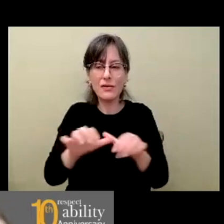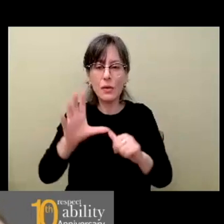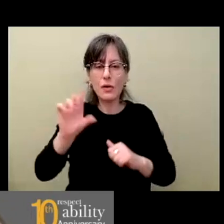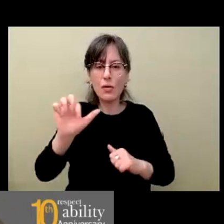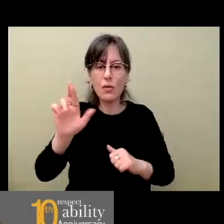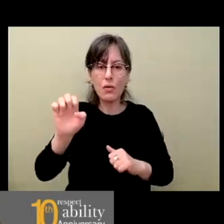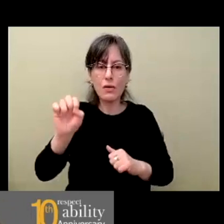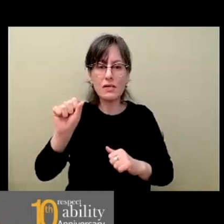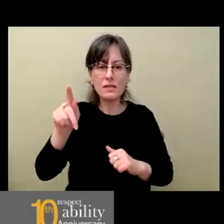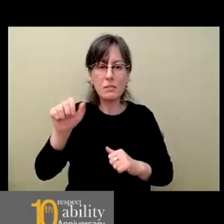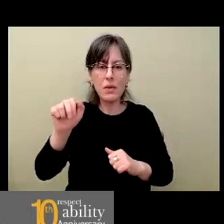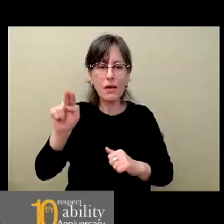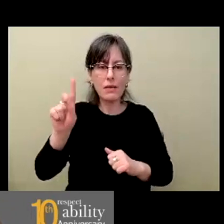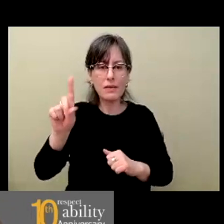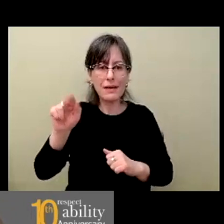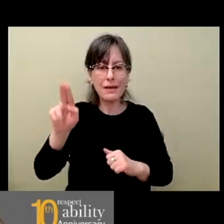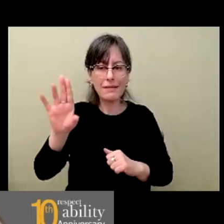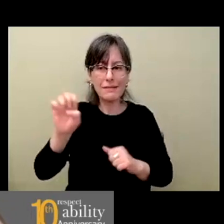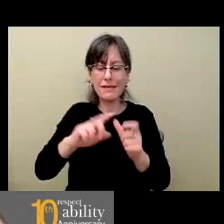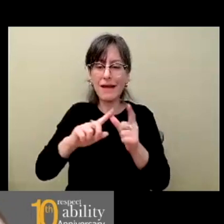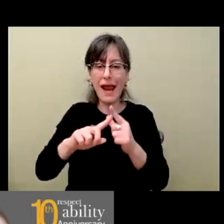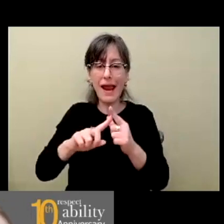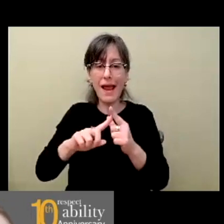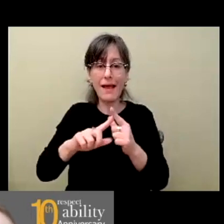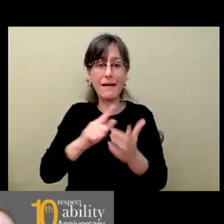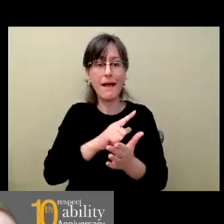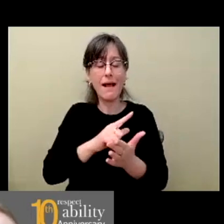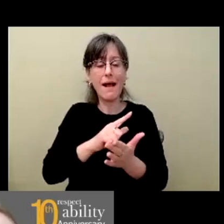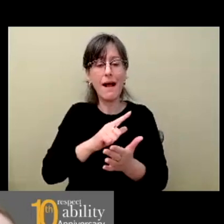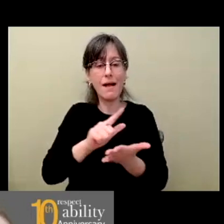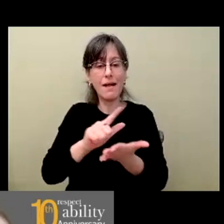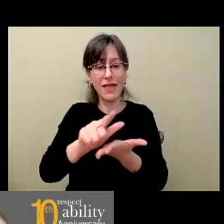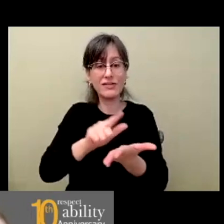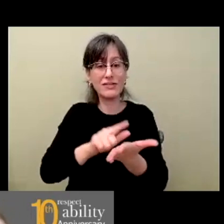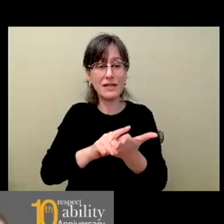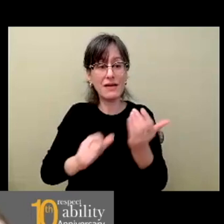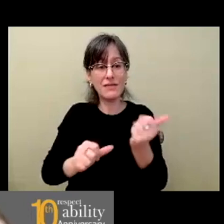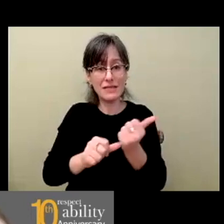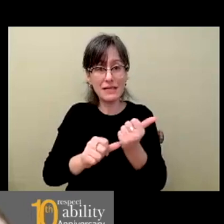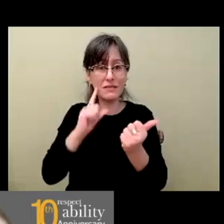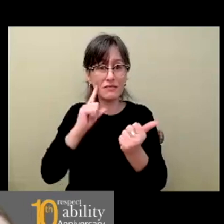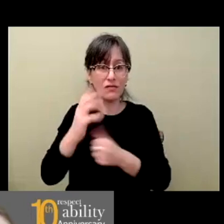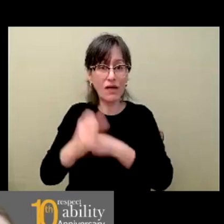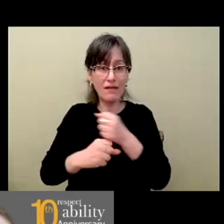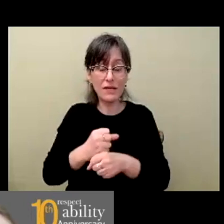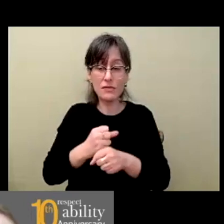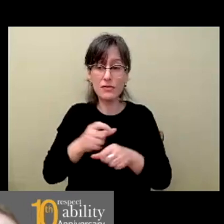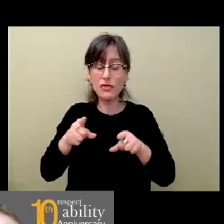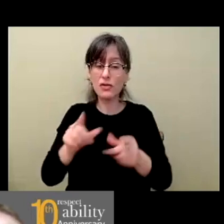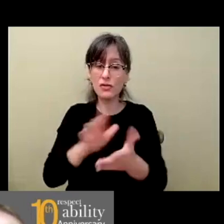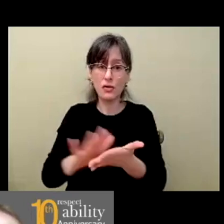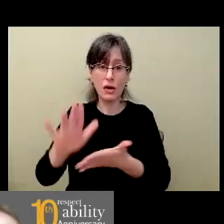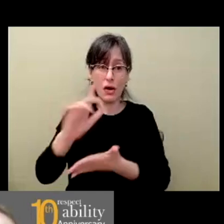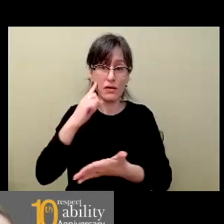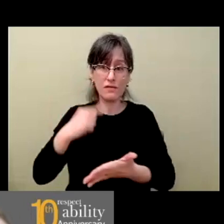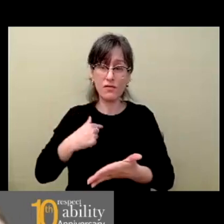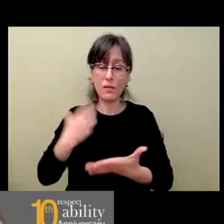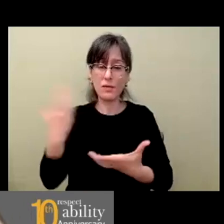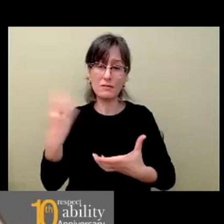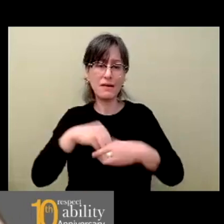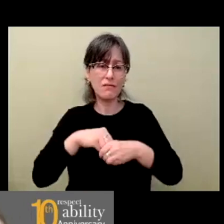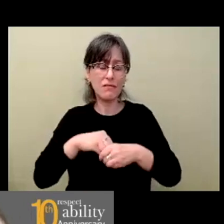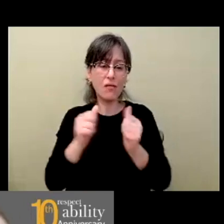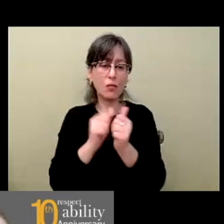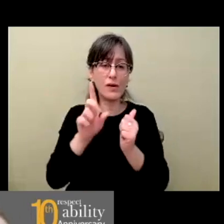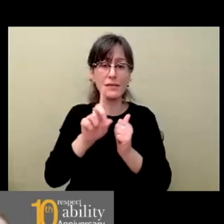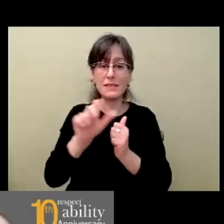as a legislative assistant for 5 years. And so for me, what was most important was in college really getting involved in the disability